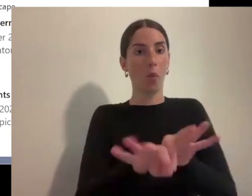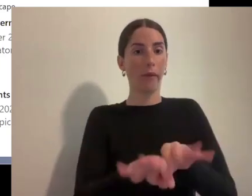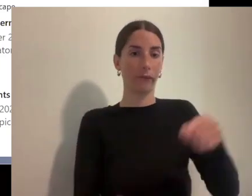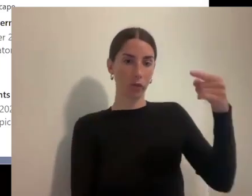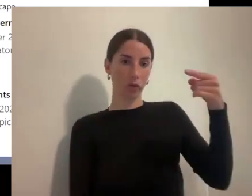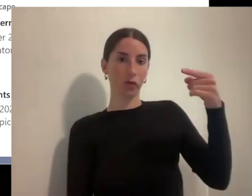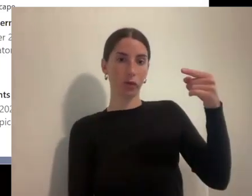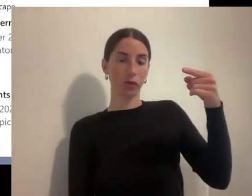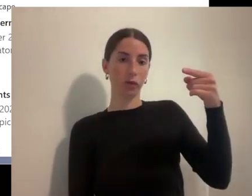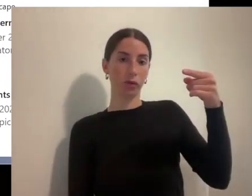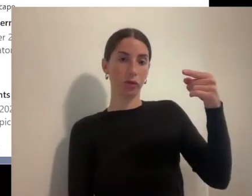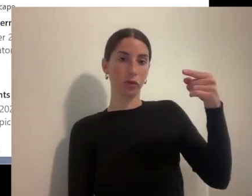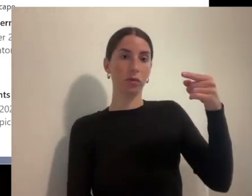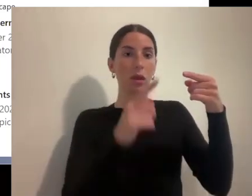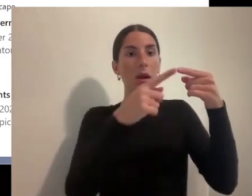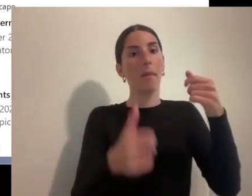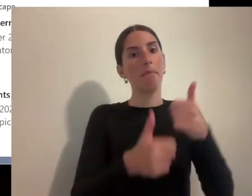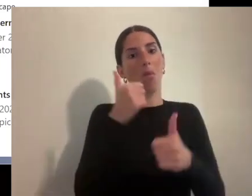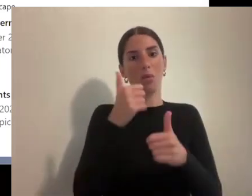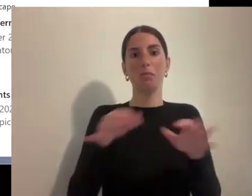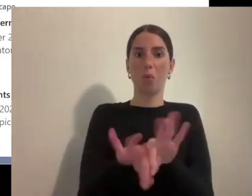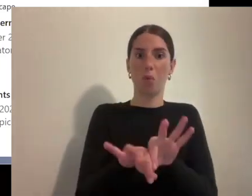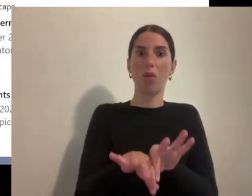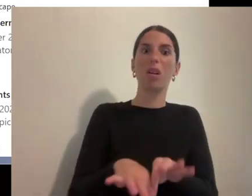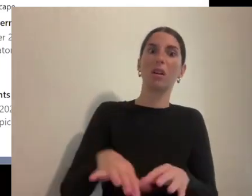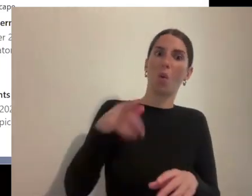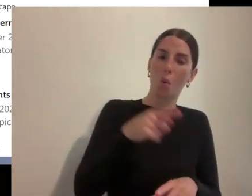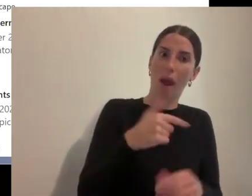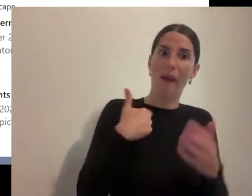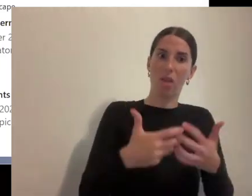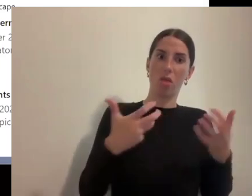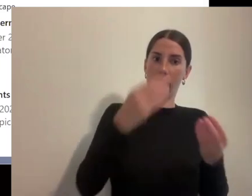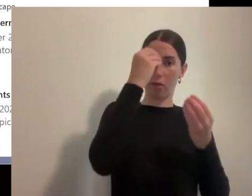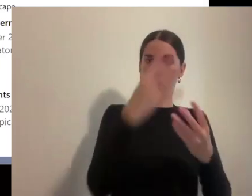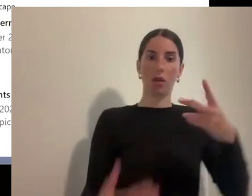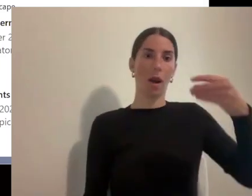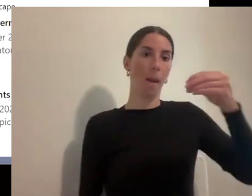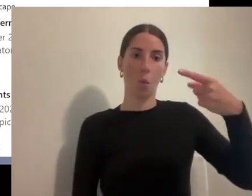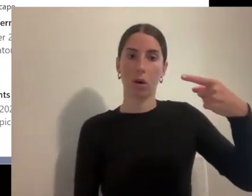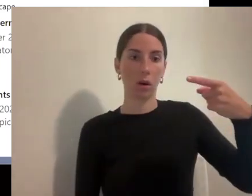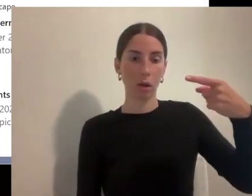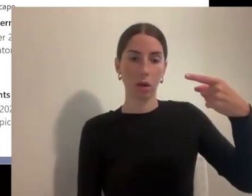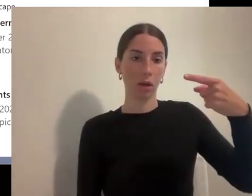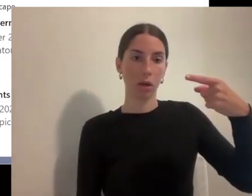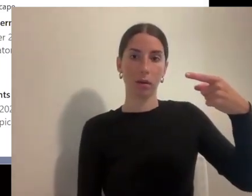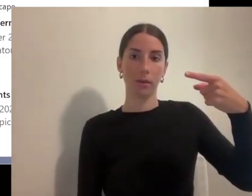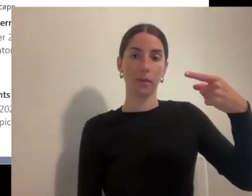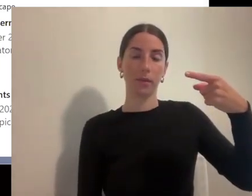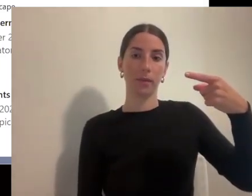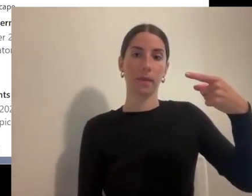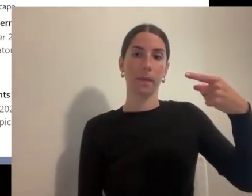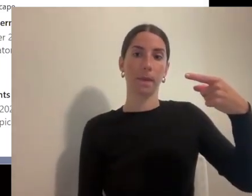right? The first results are usually very useful results. At the moment,